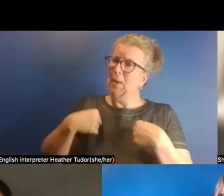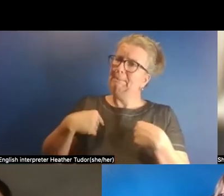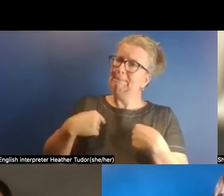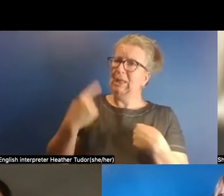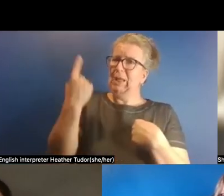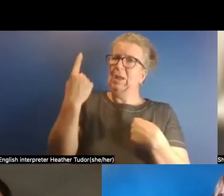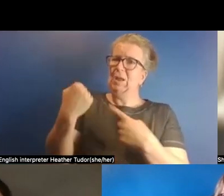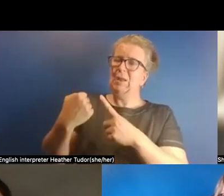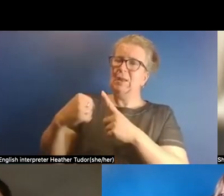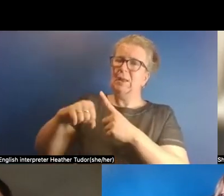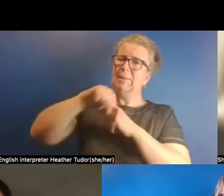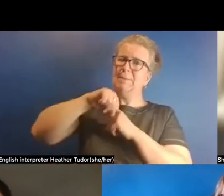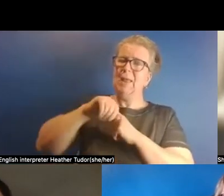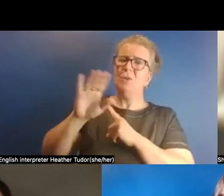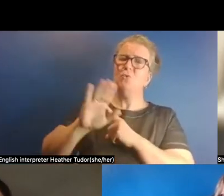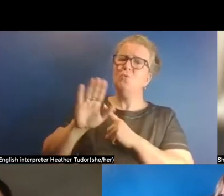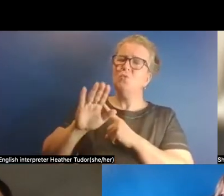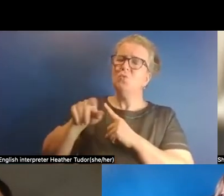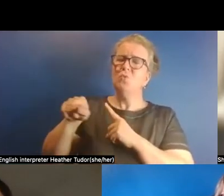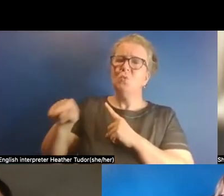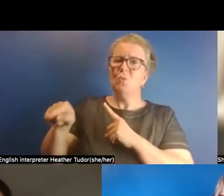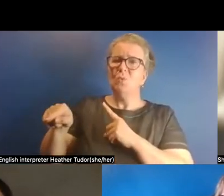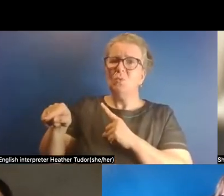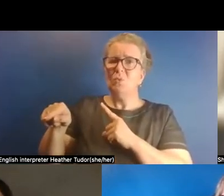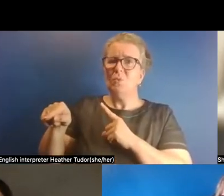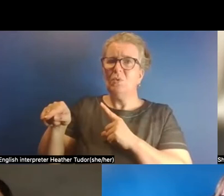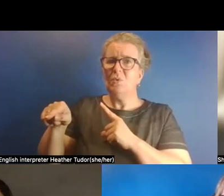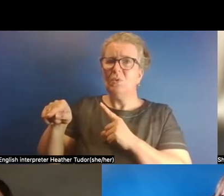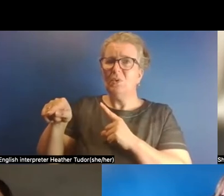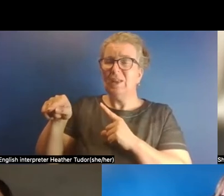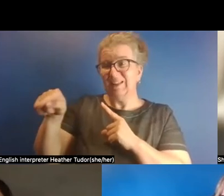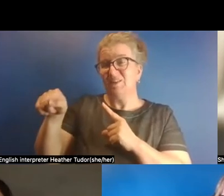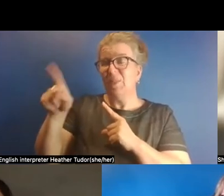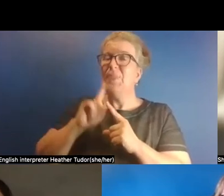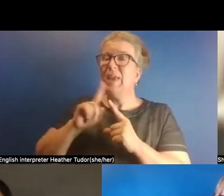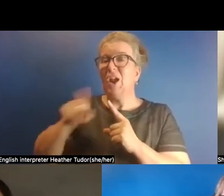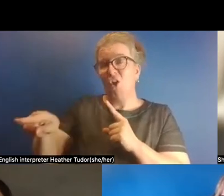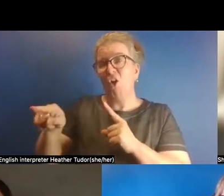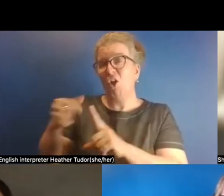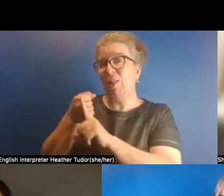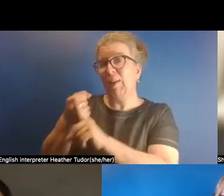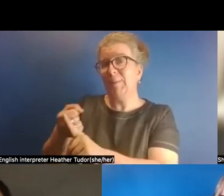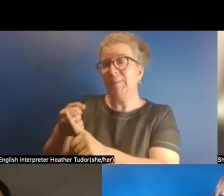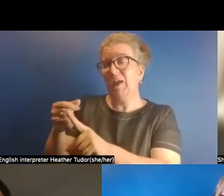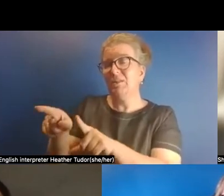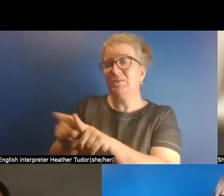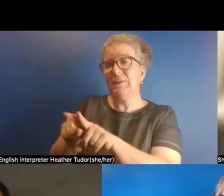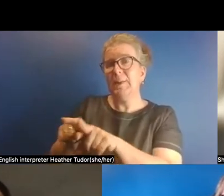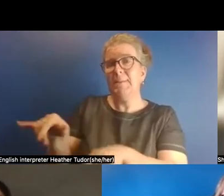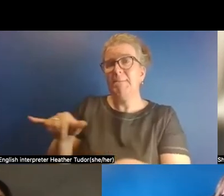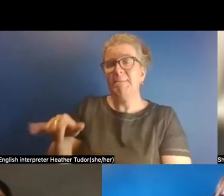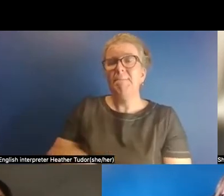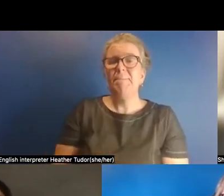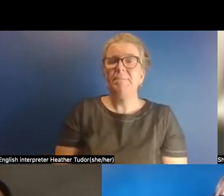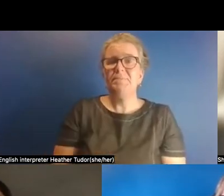other person who spat on the little girl, and it just feels so horrible.